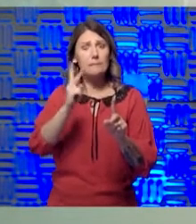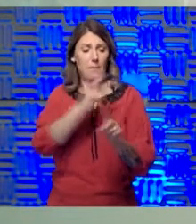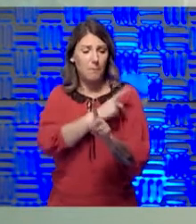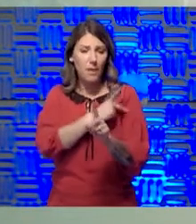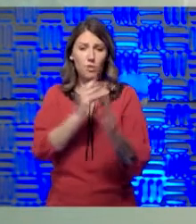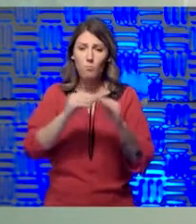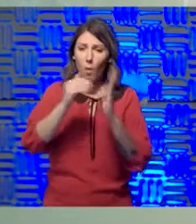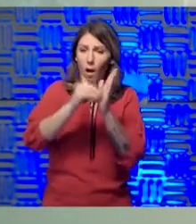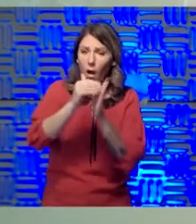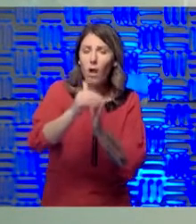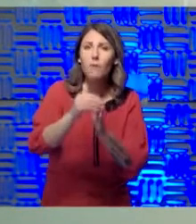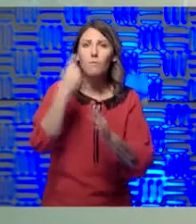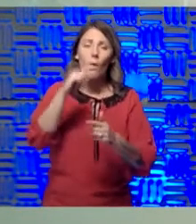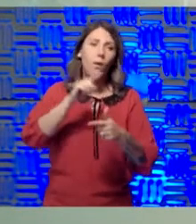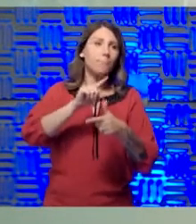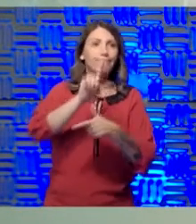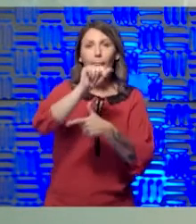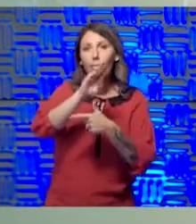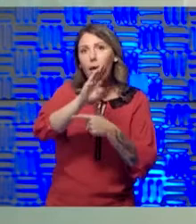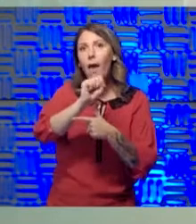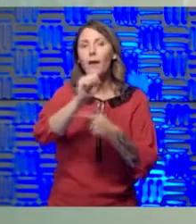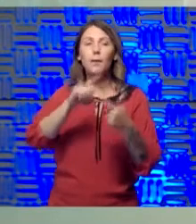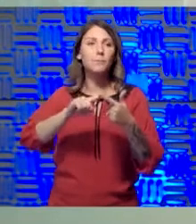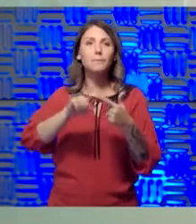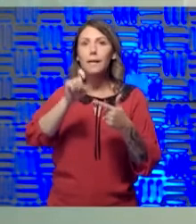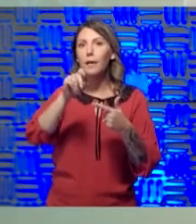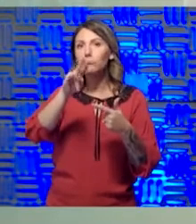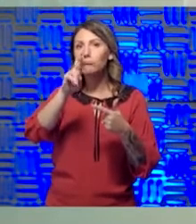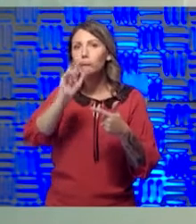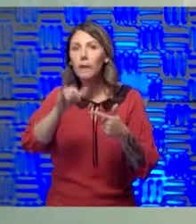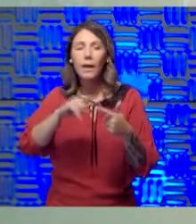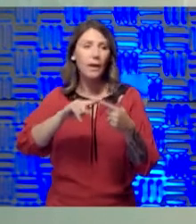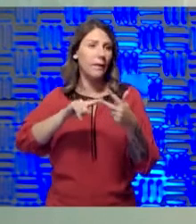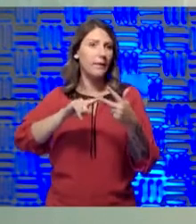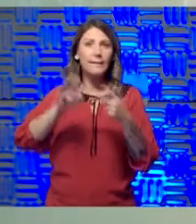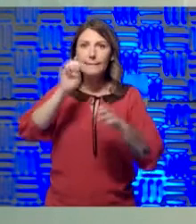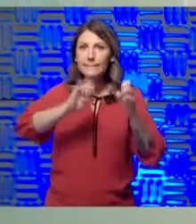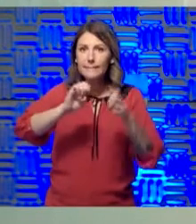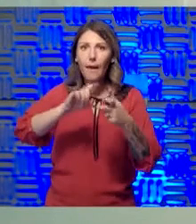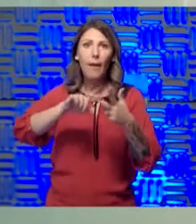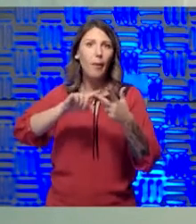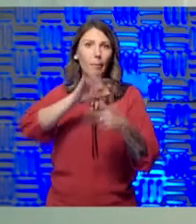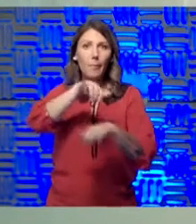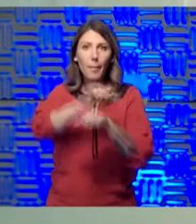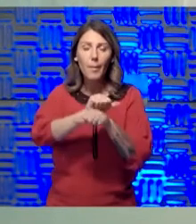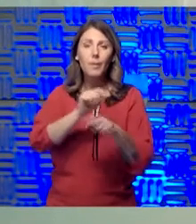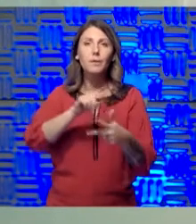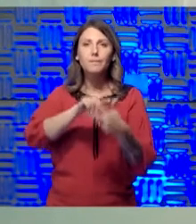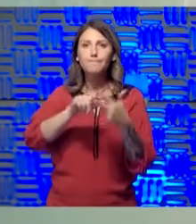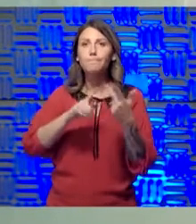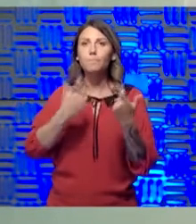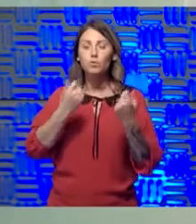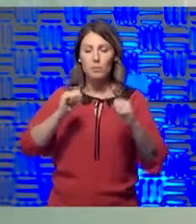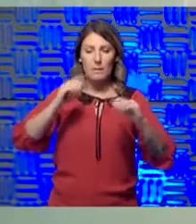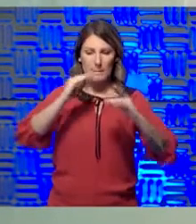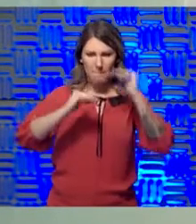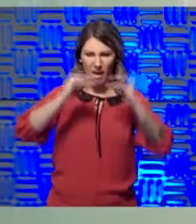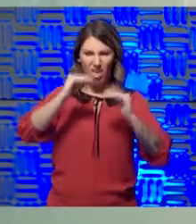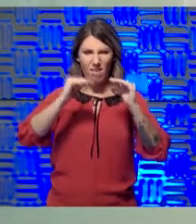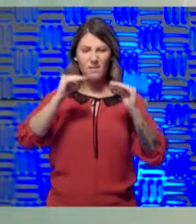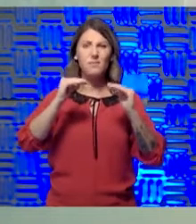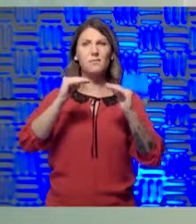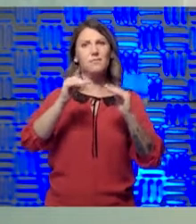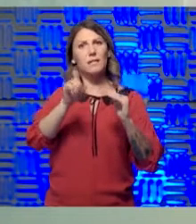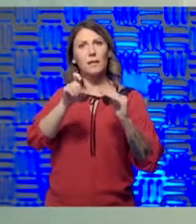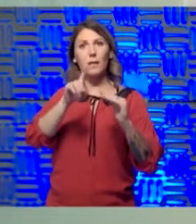have to come in for x-rays, they have to come in for exam visits. So we're trying to balance that need for them to come into what